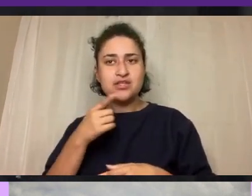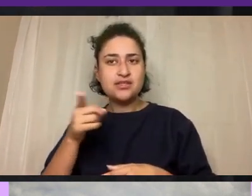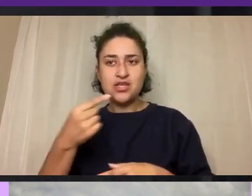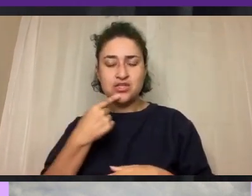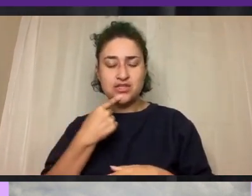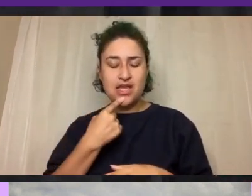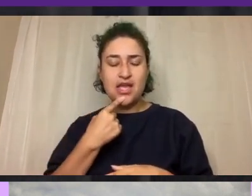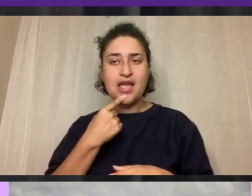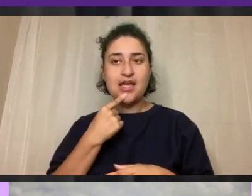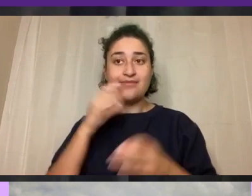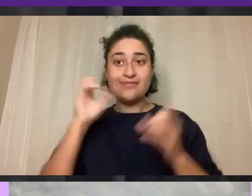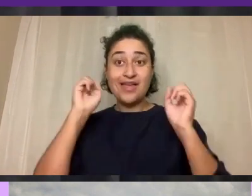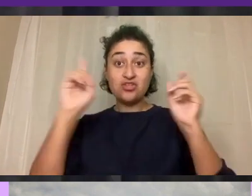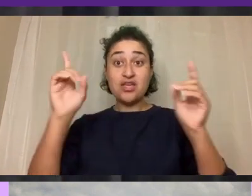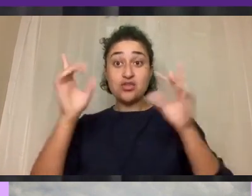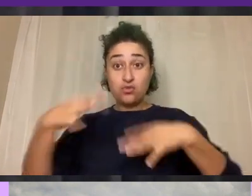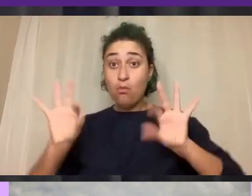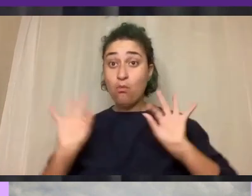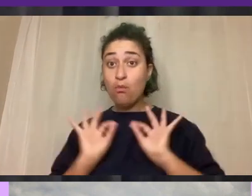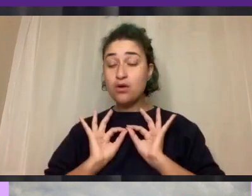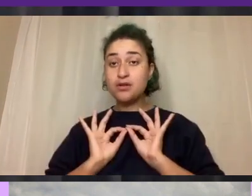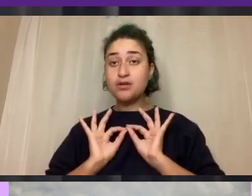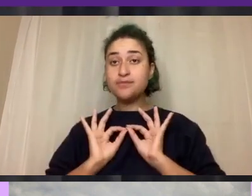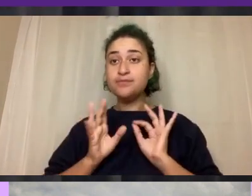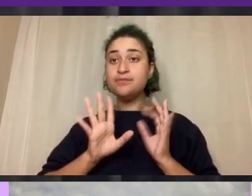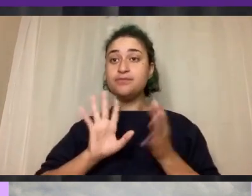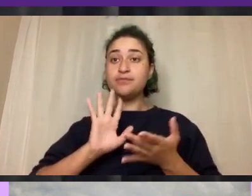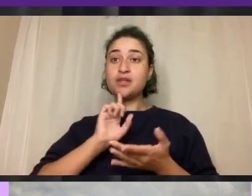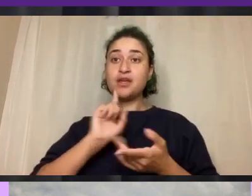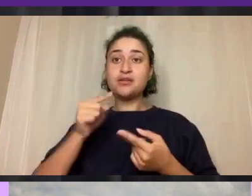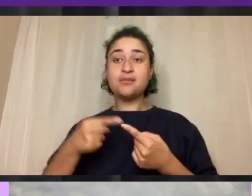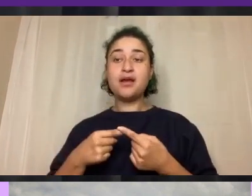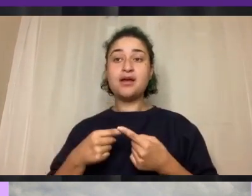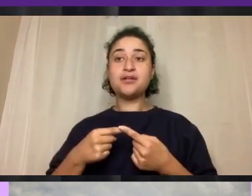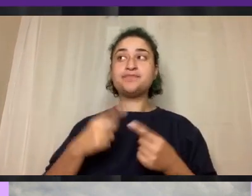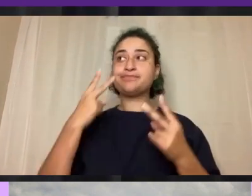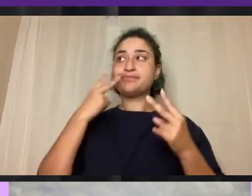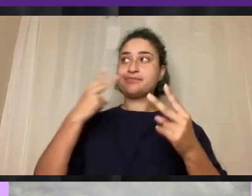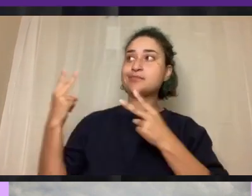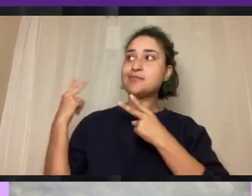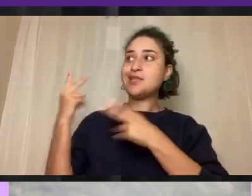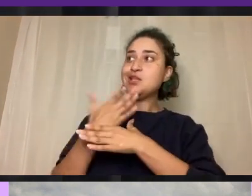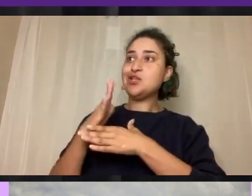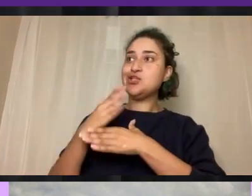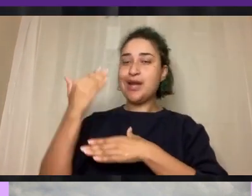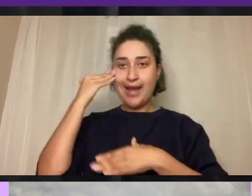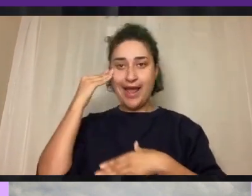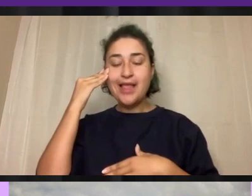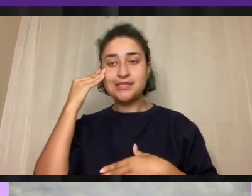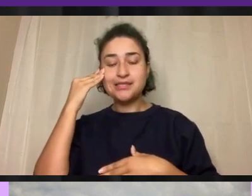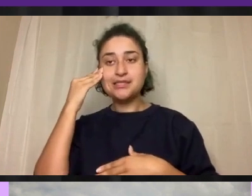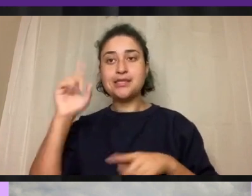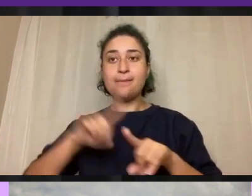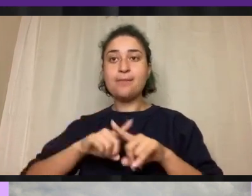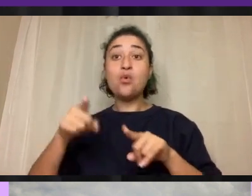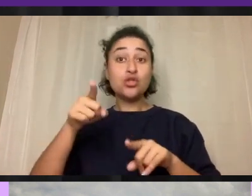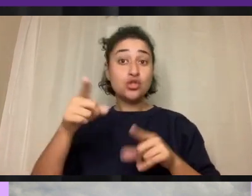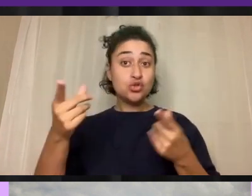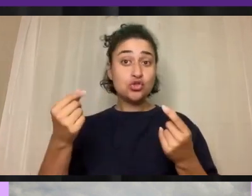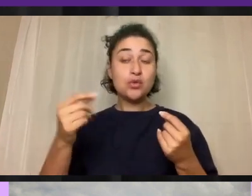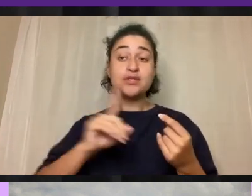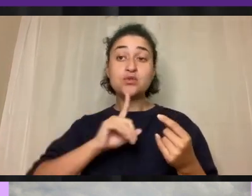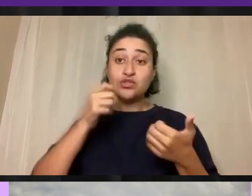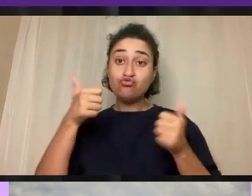right? The understanding, we talked about sort of shared memory, shared knowledge, and what you're doing is actually trying to teach the